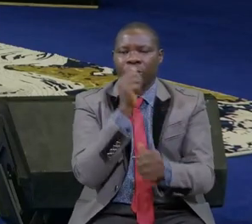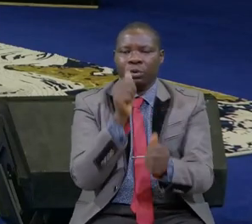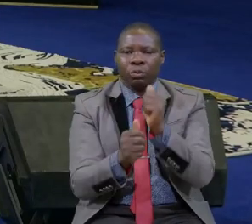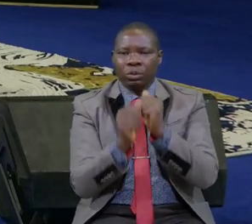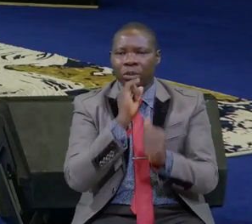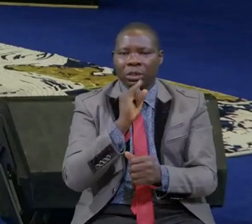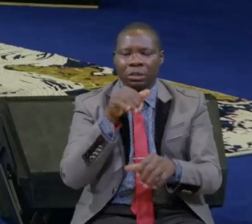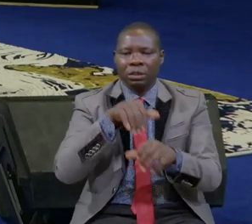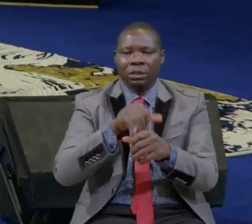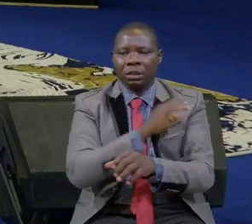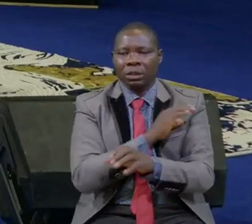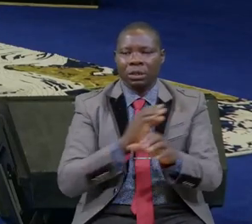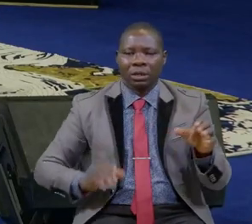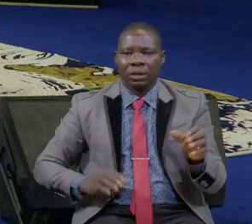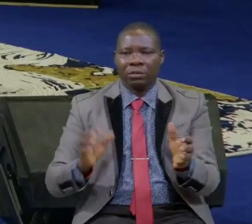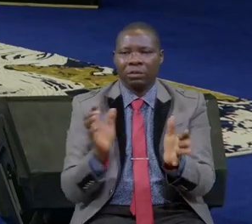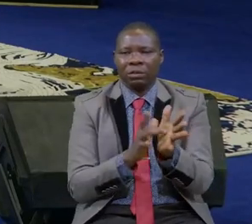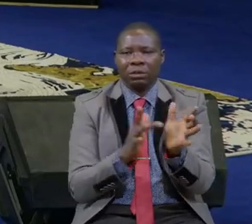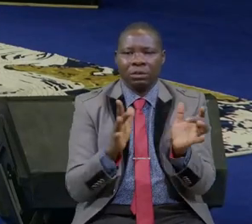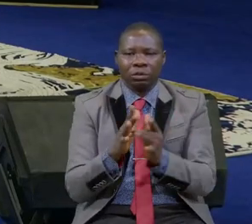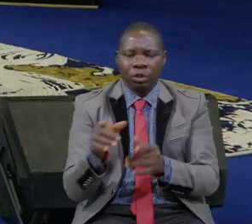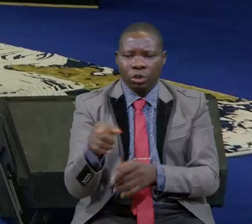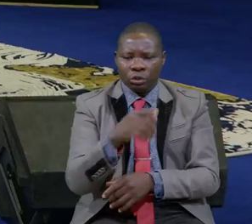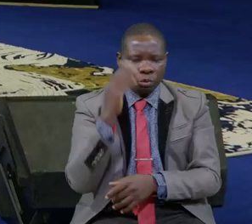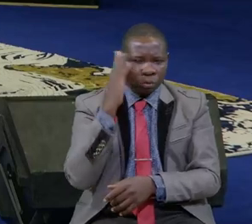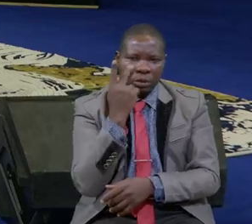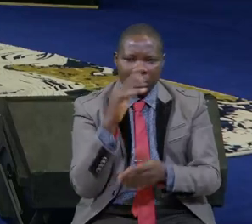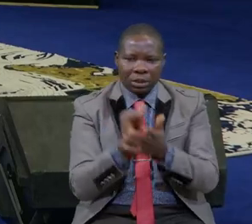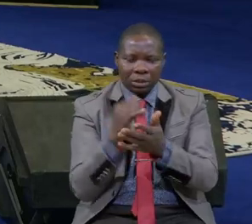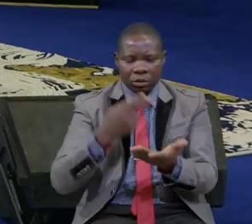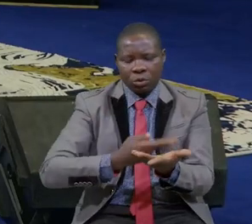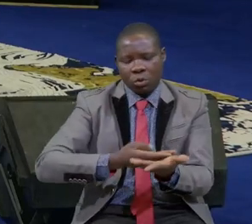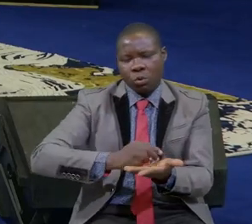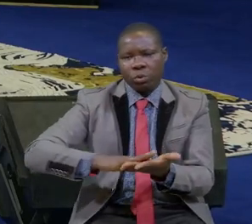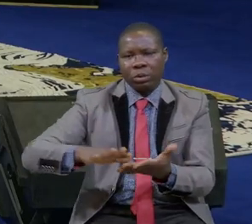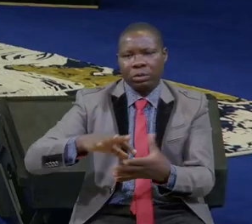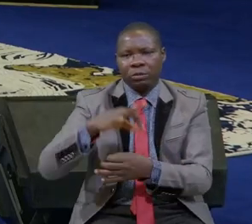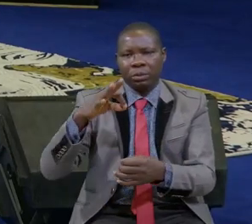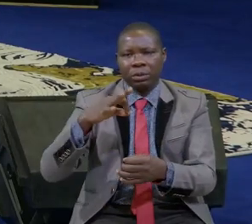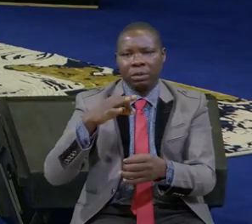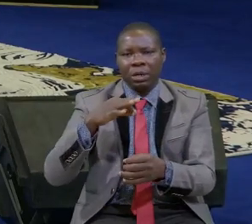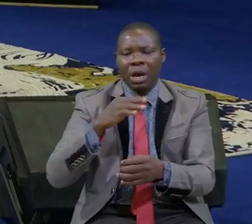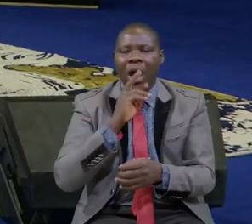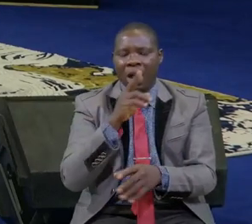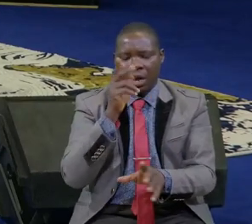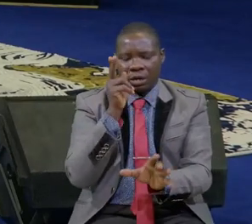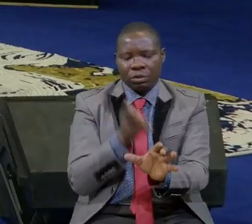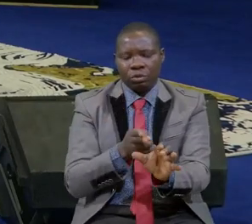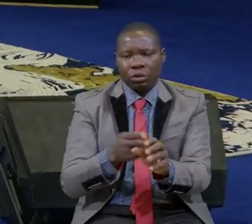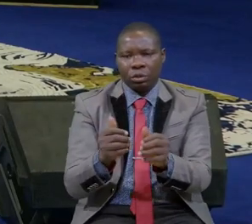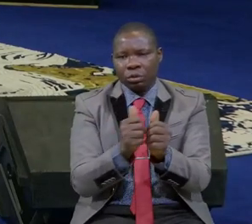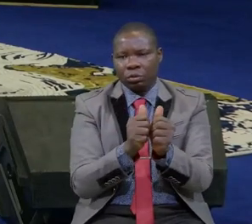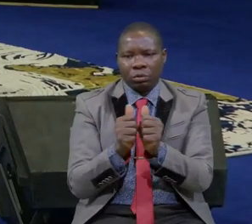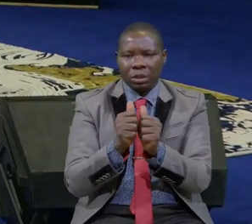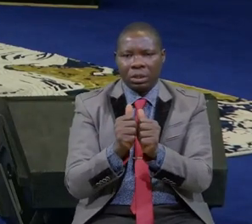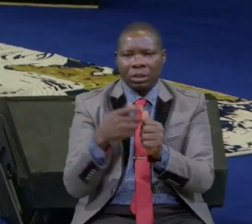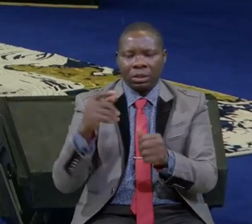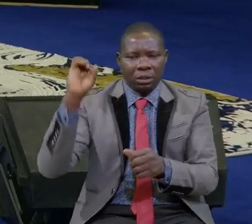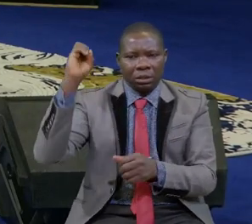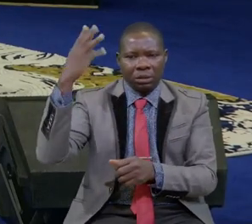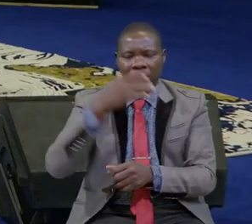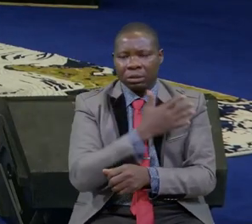Christ Jesus. You'll see that the Holy Spirit are joined together, the grace and the faith.